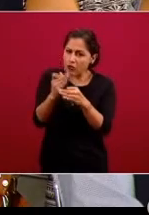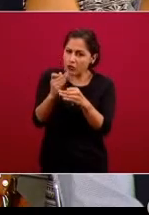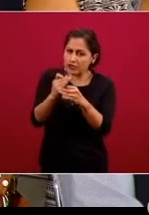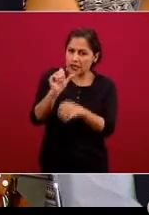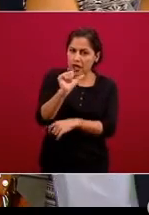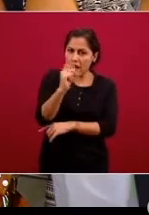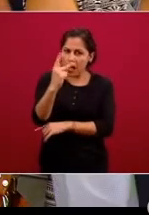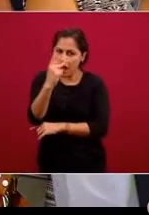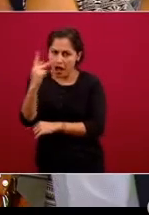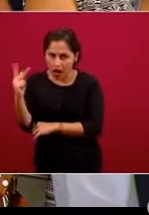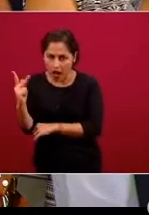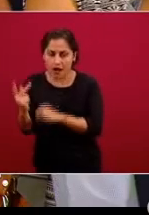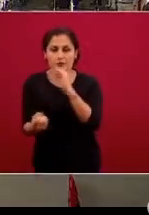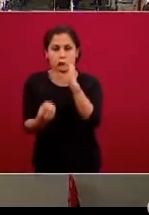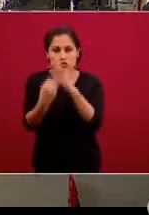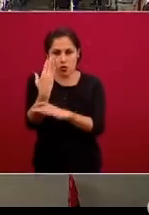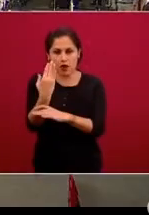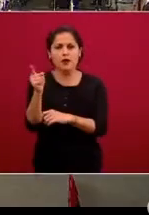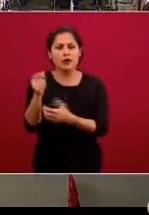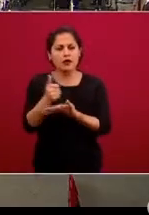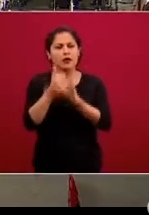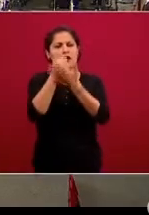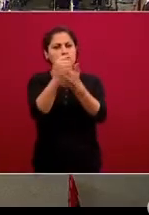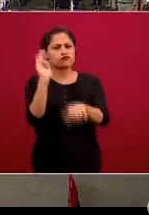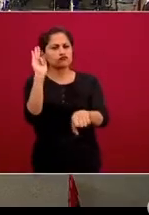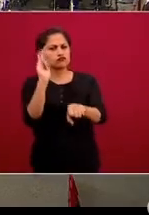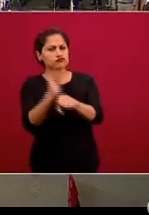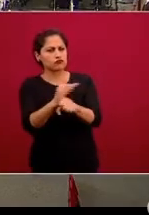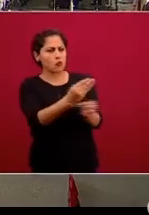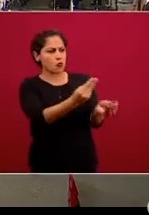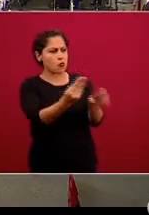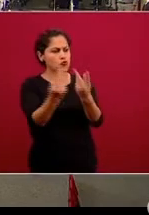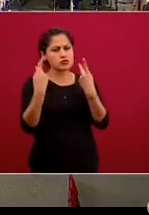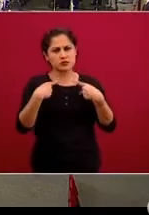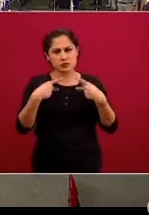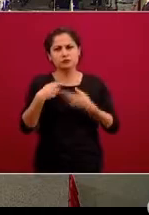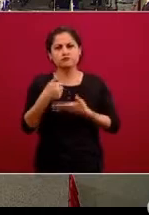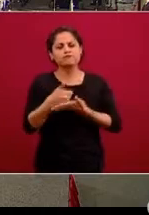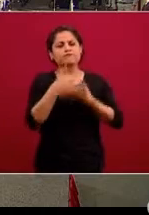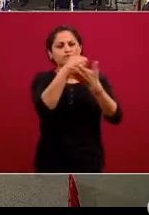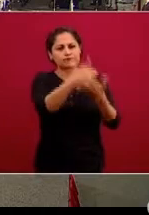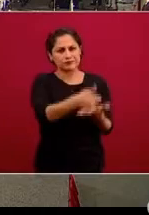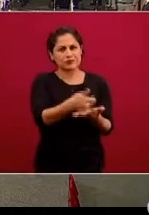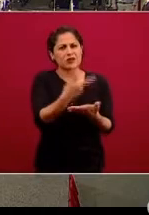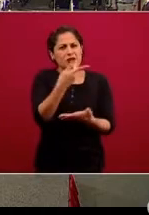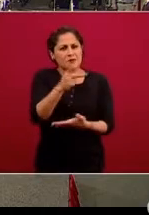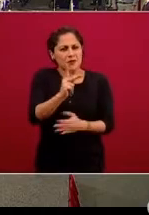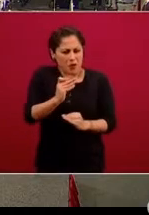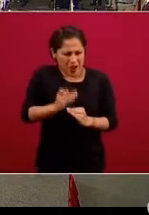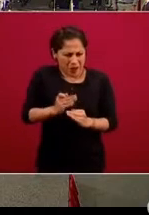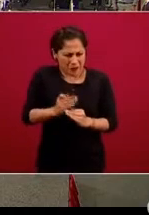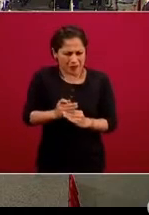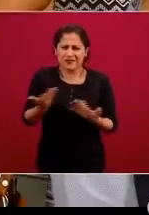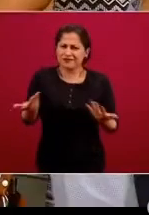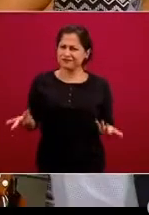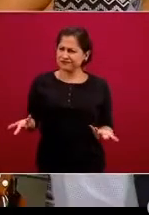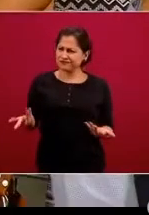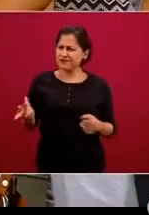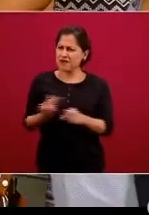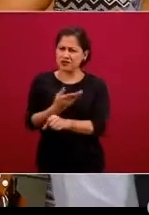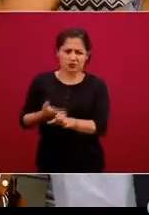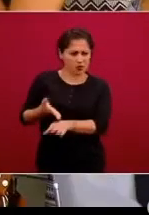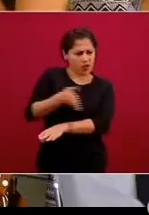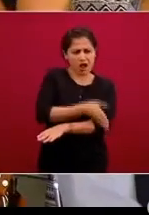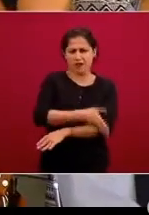app coming out just now? This app that can be very good for a lot of people. How long did it take